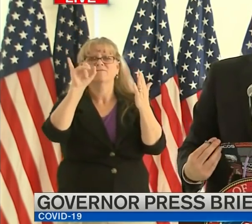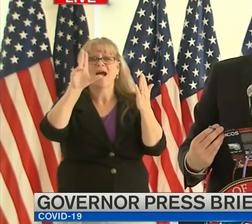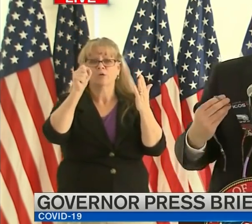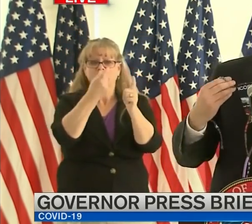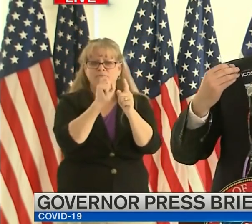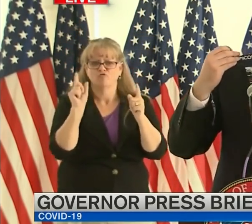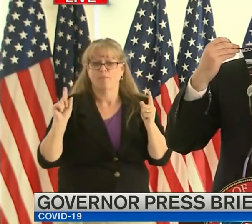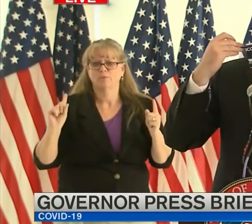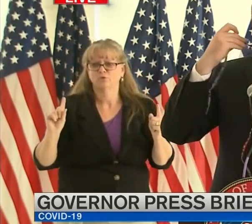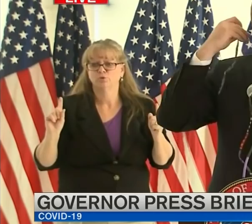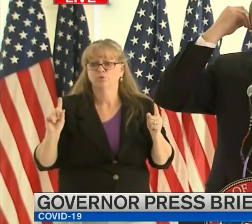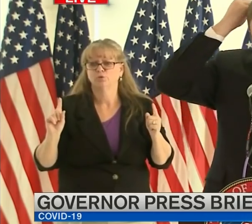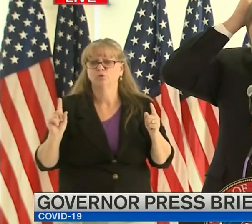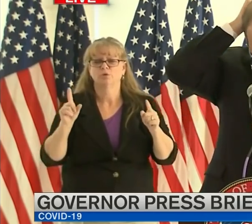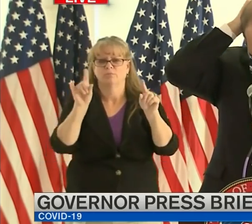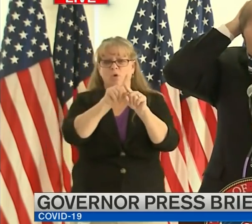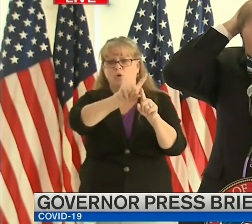from COVID-19.